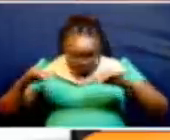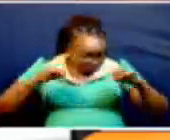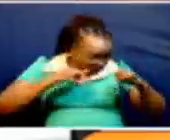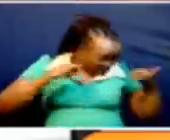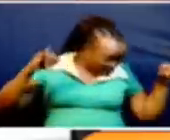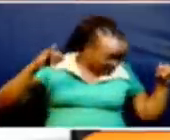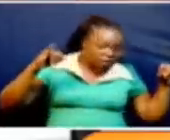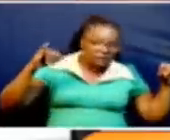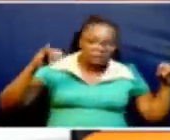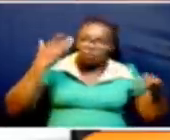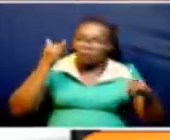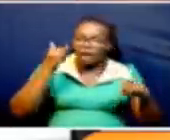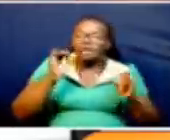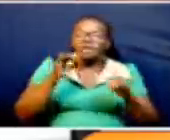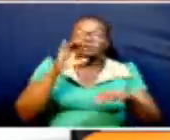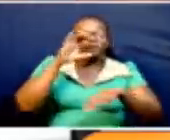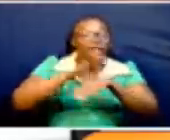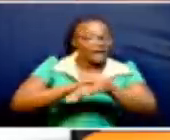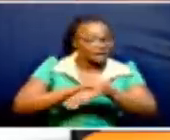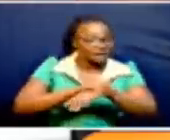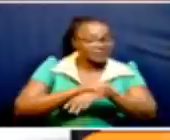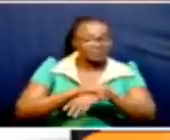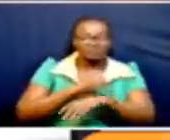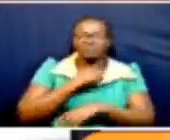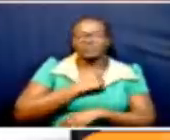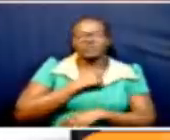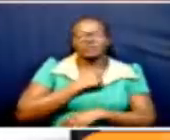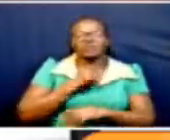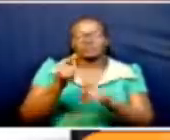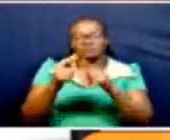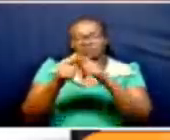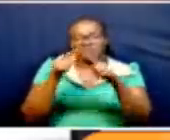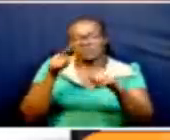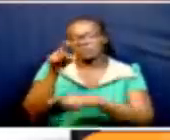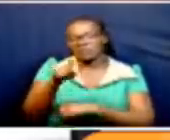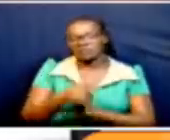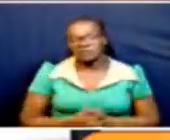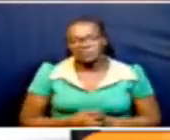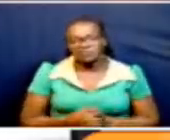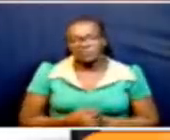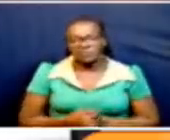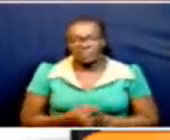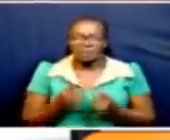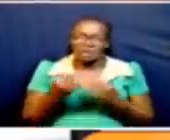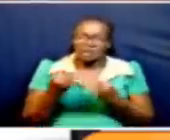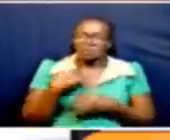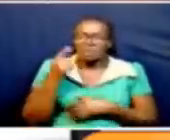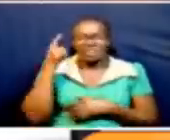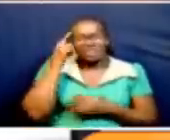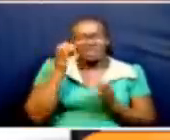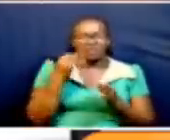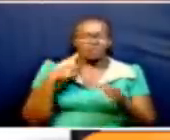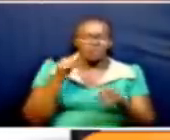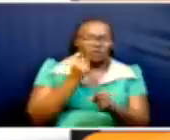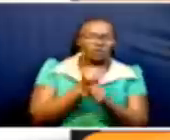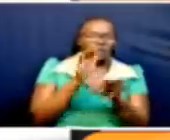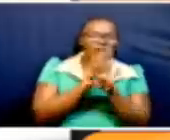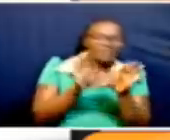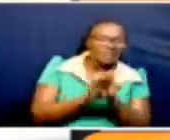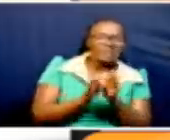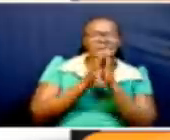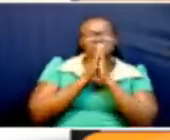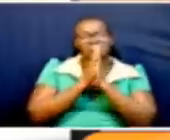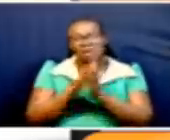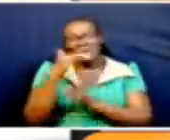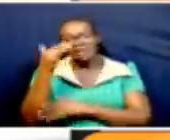is when we decide to follow the law. But even if we do audit, we do everything in this world, we do prayers every now